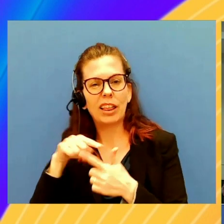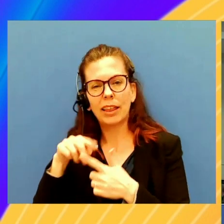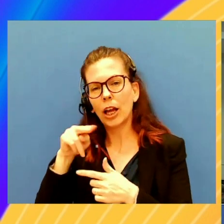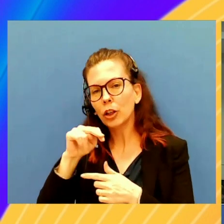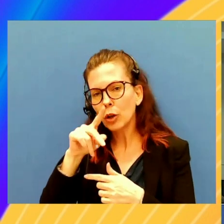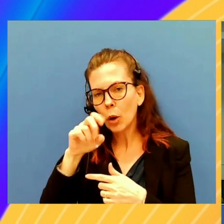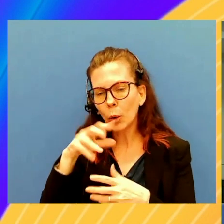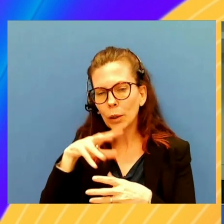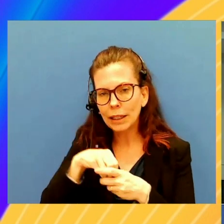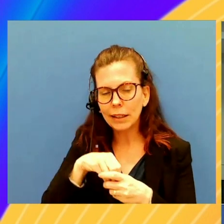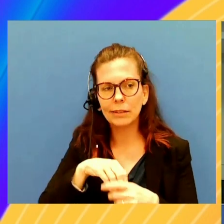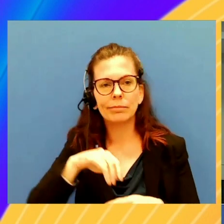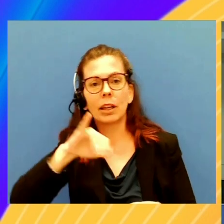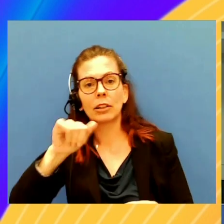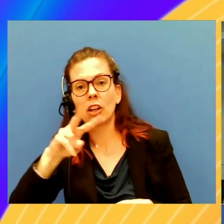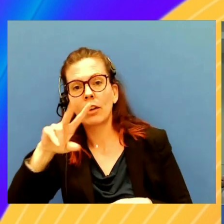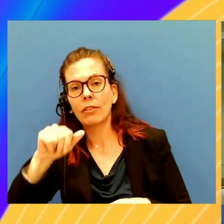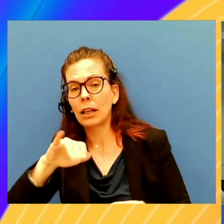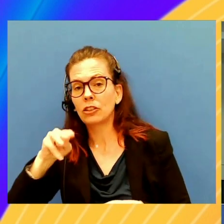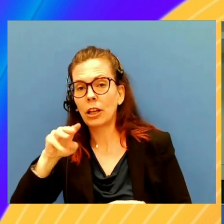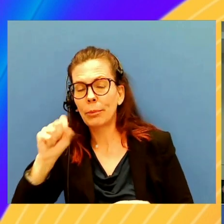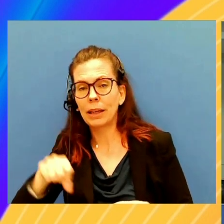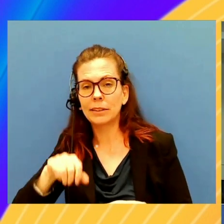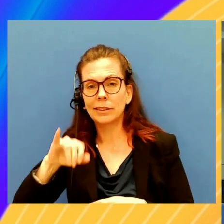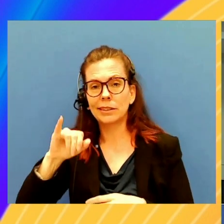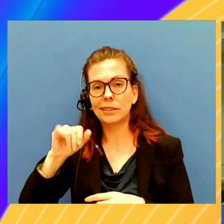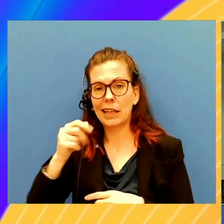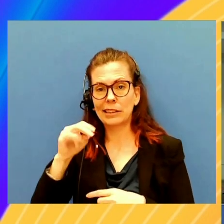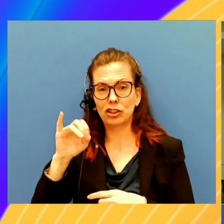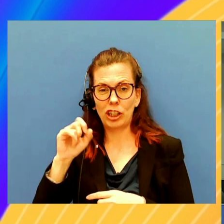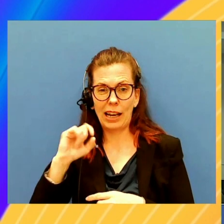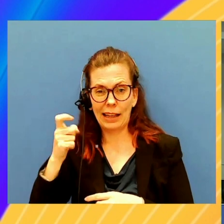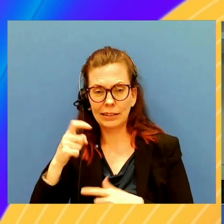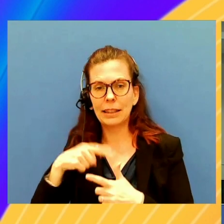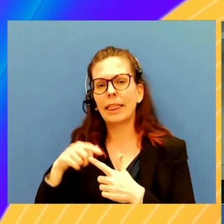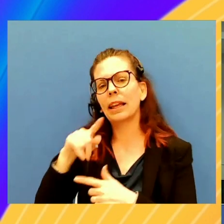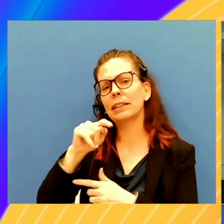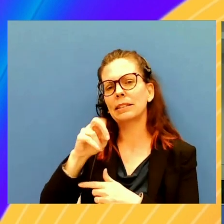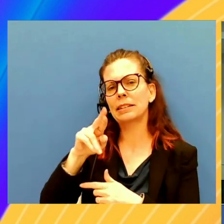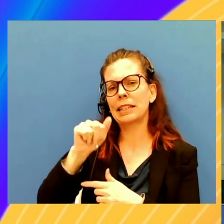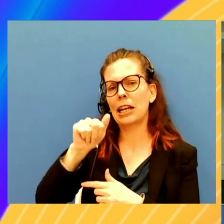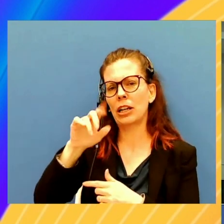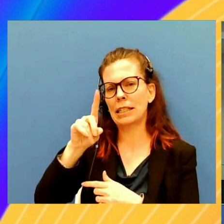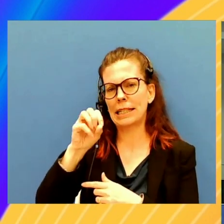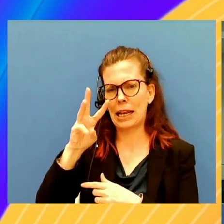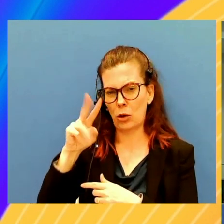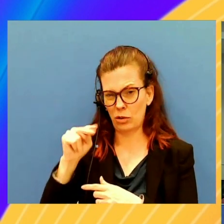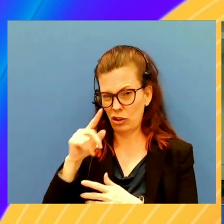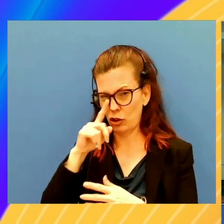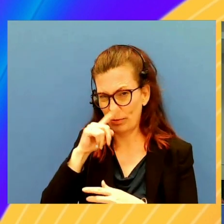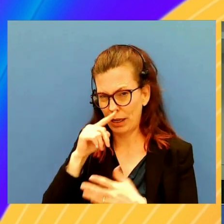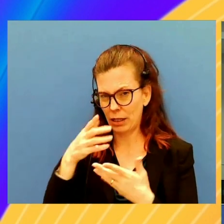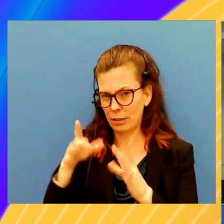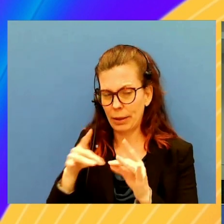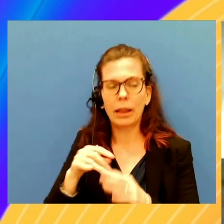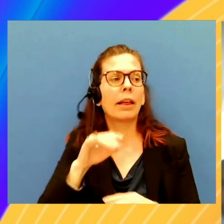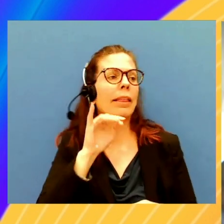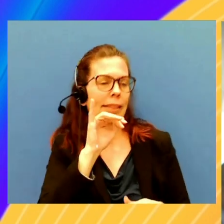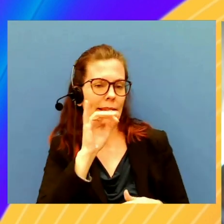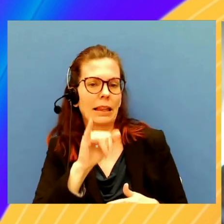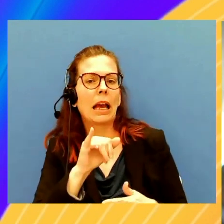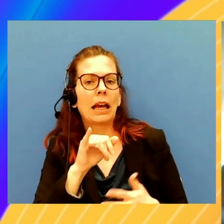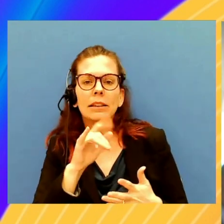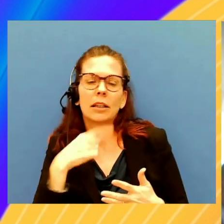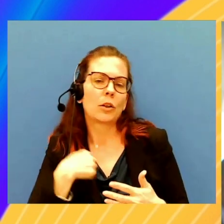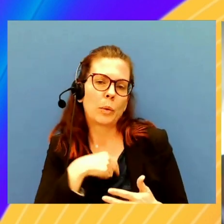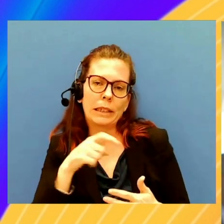Java, JMX, Nginx, viewing logs, and a teardown. Can you walk through the teardown process for us? Yeah, so teardown is just,